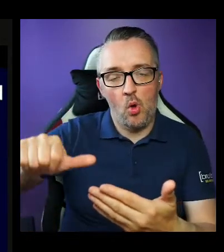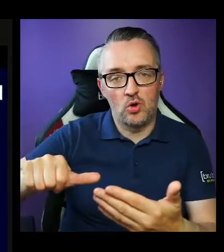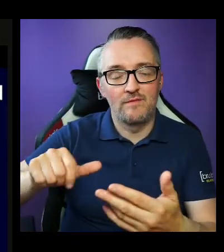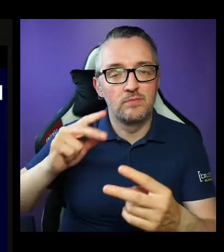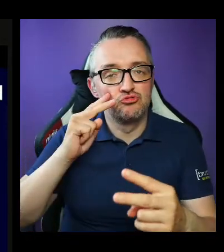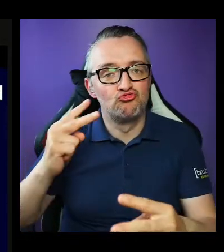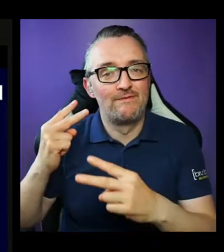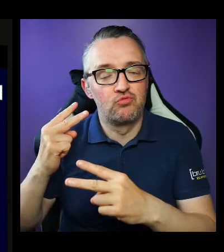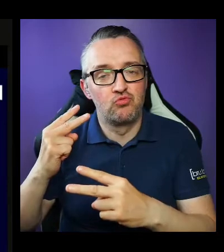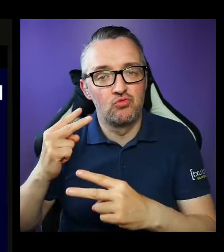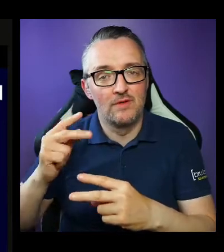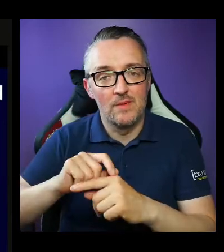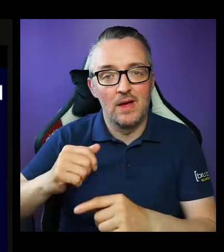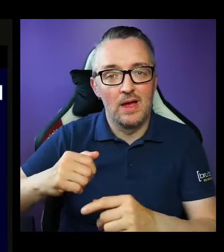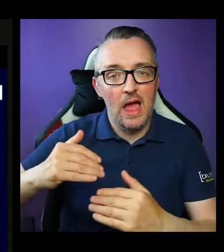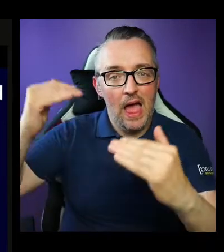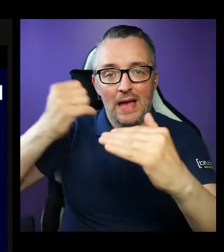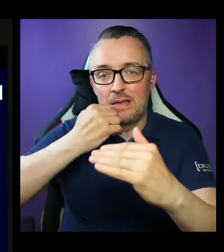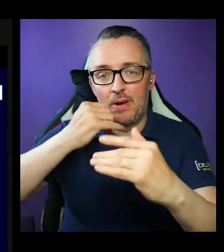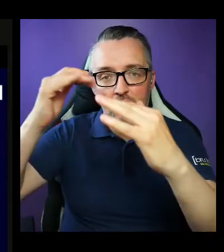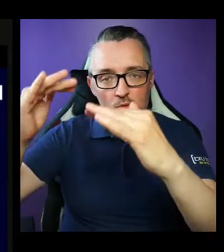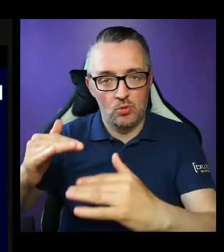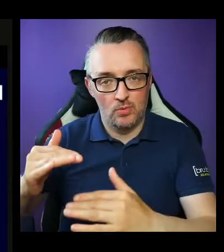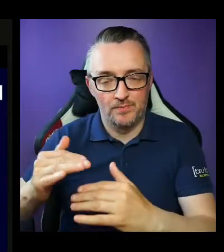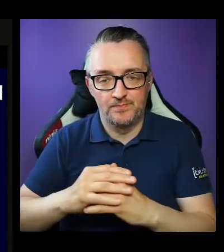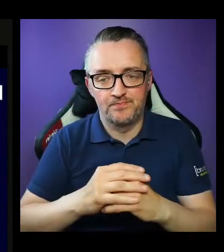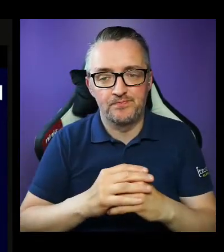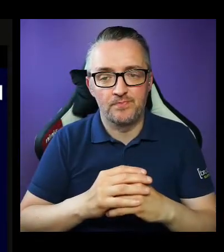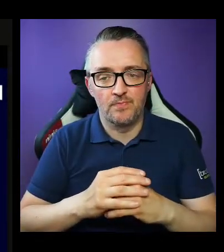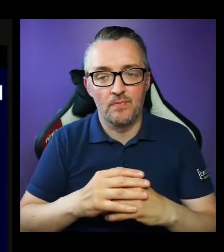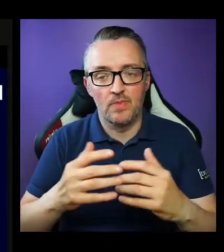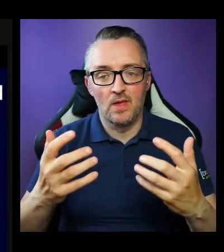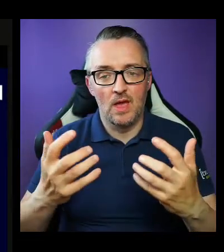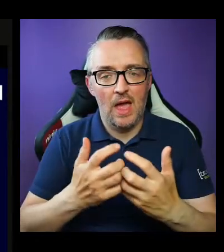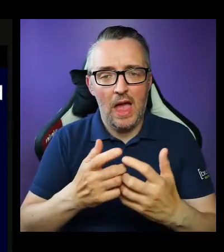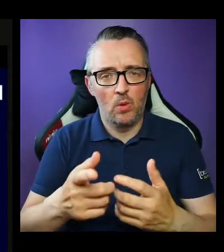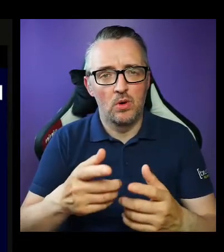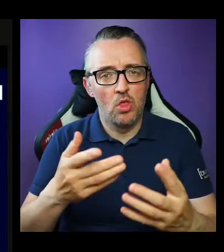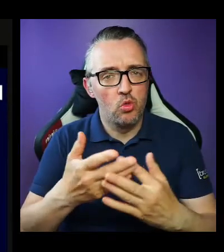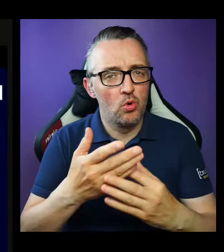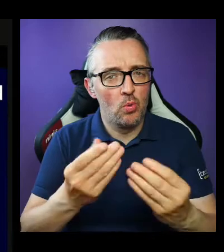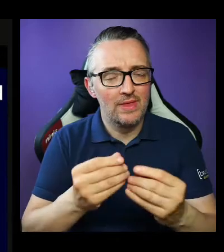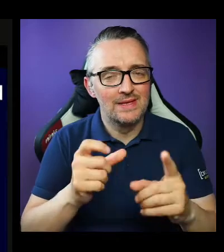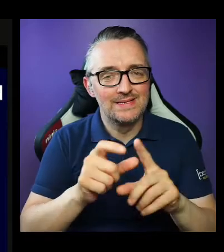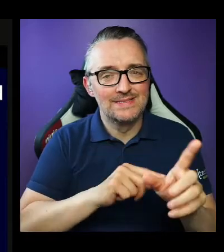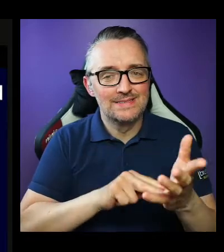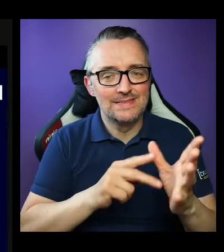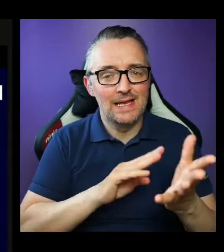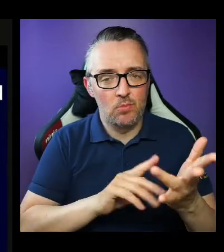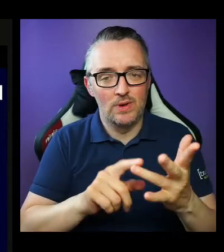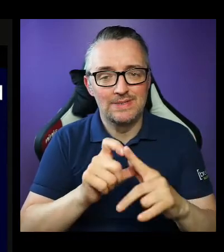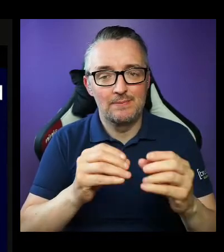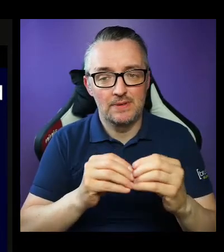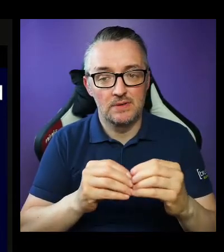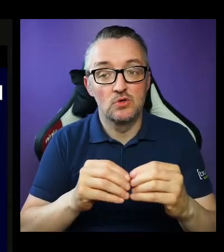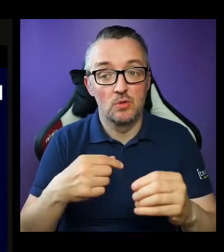in descending order. So how can we do this with DynamoDB? Well, the table that